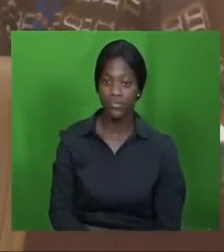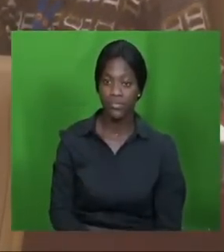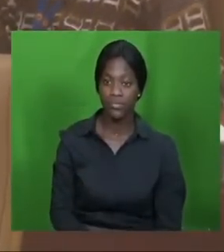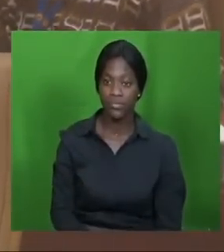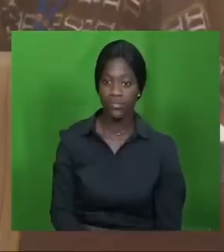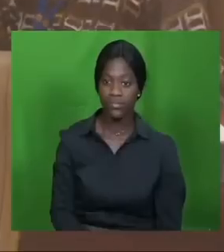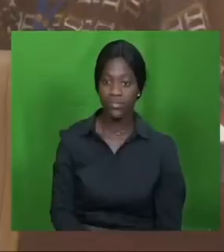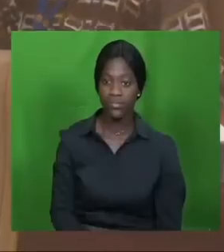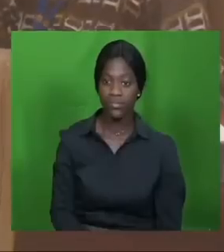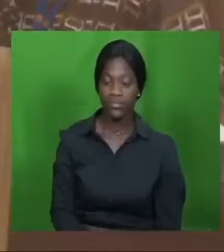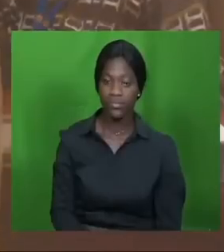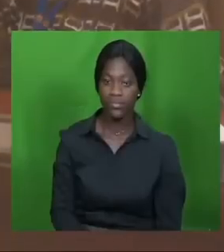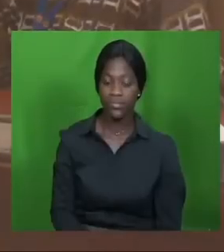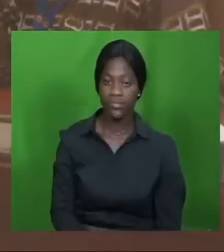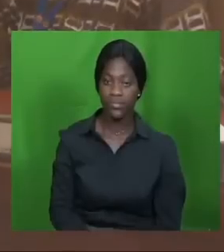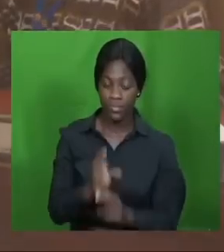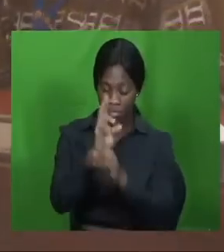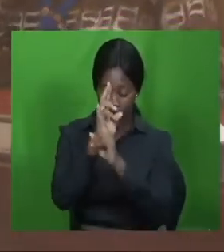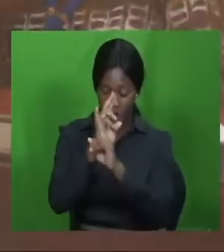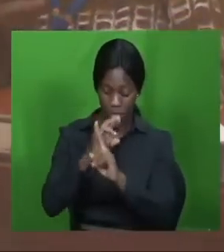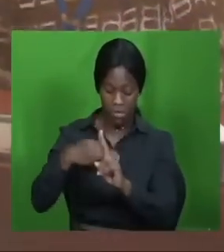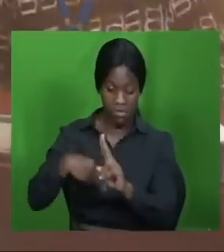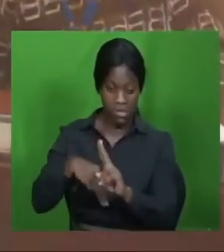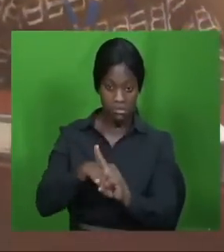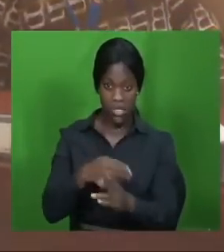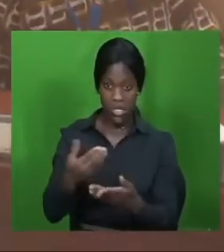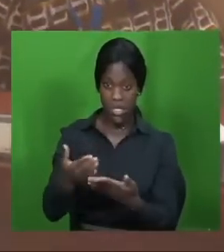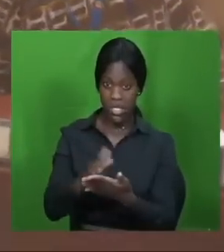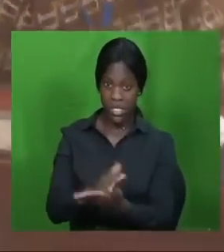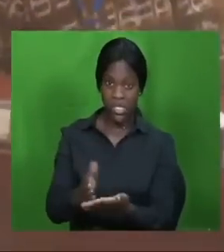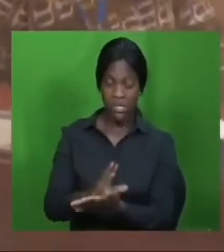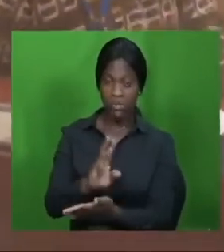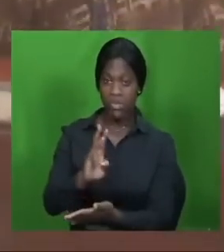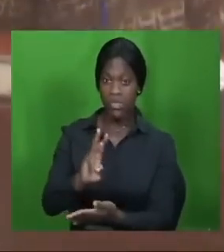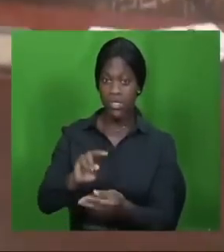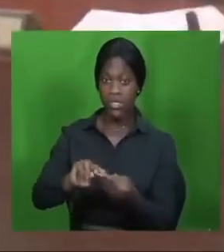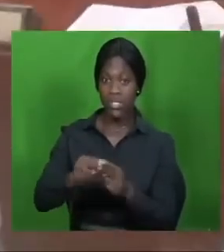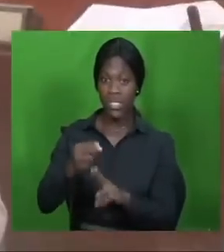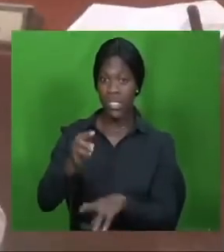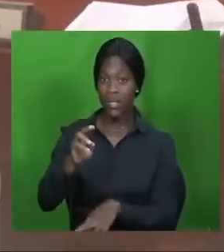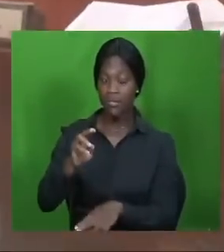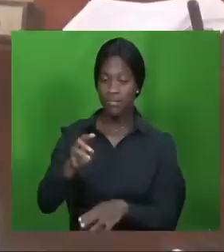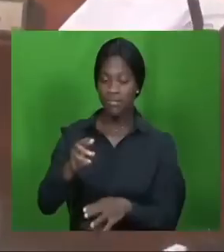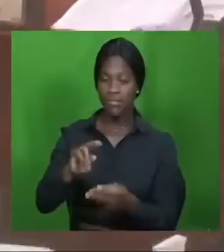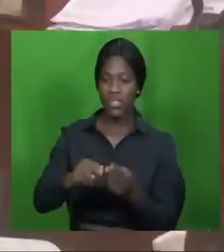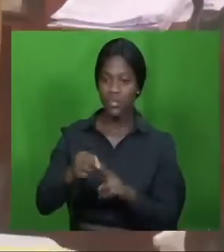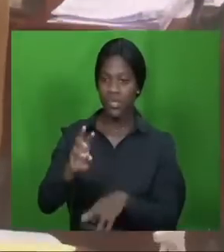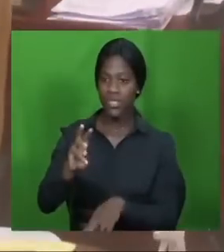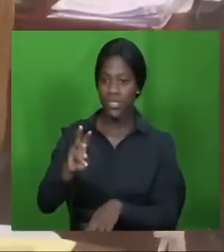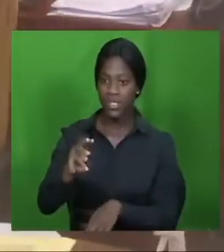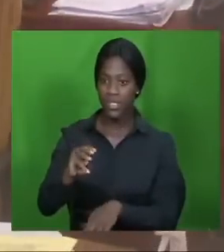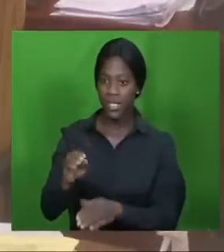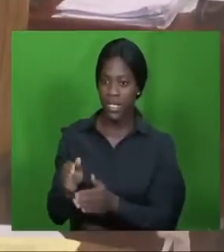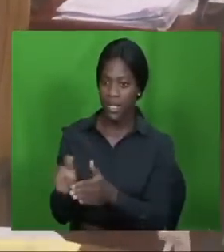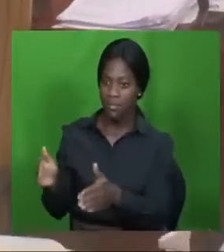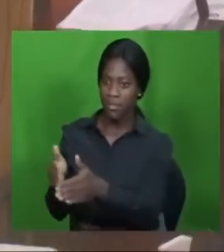Honorable members, page 6, item 16, Majority Leader.